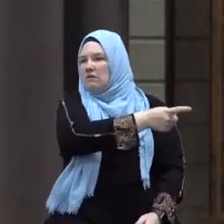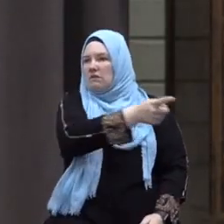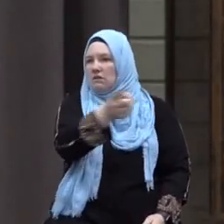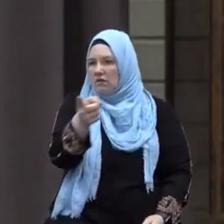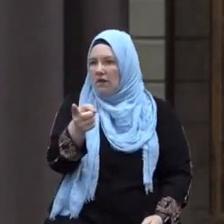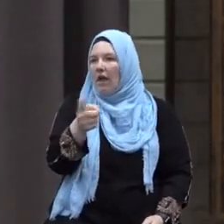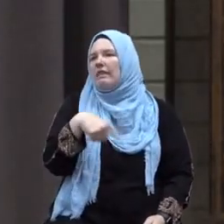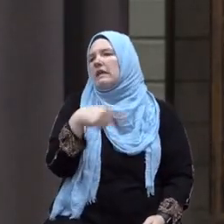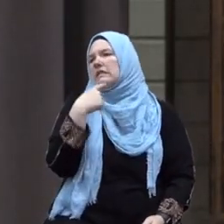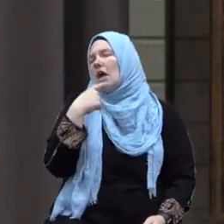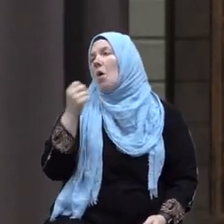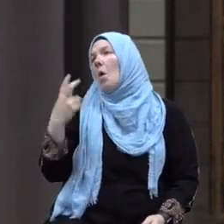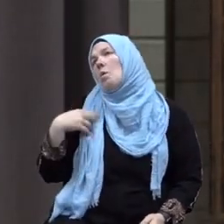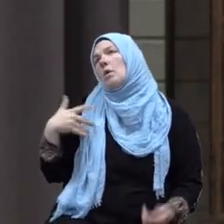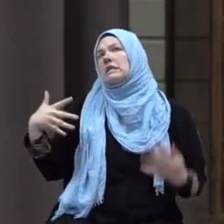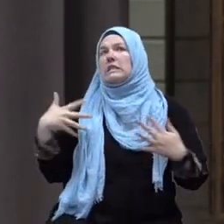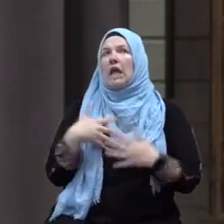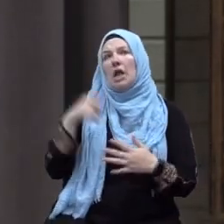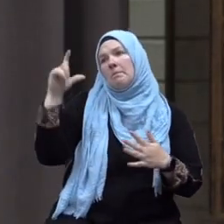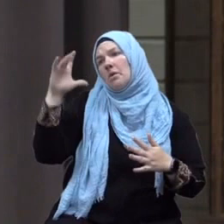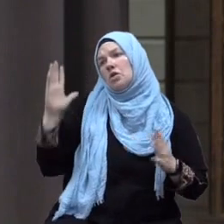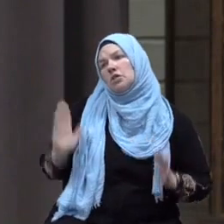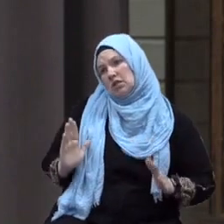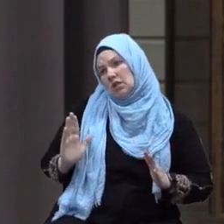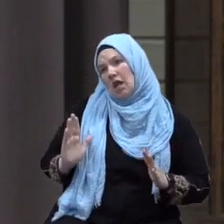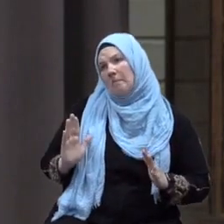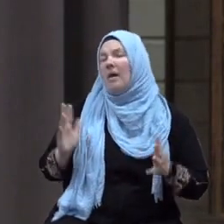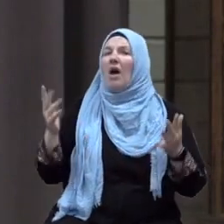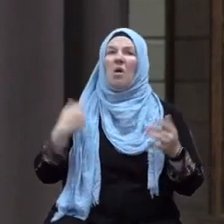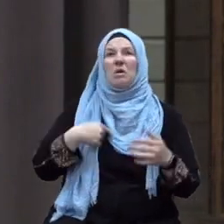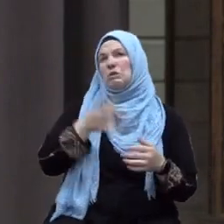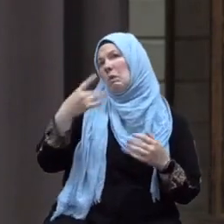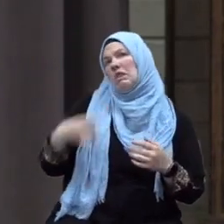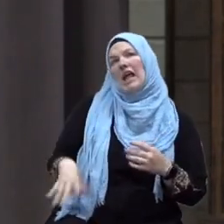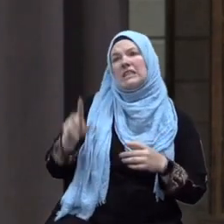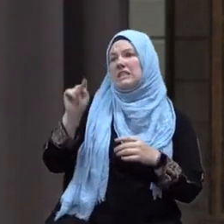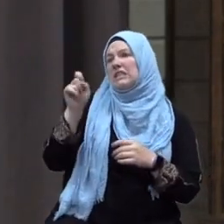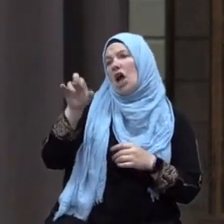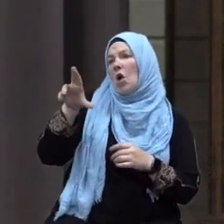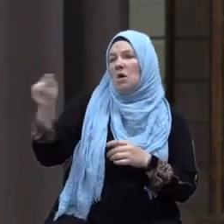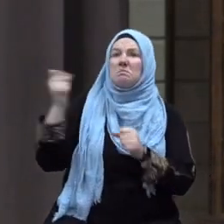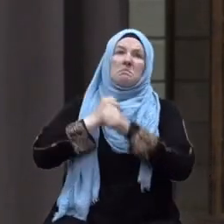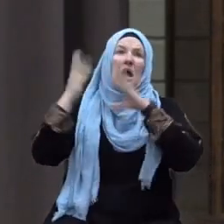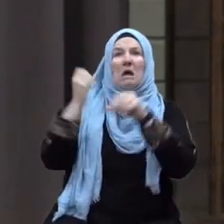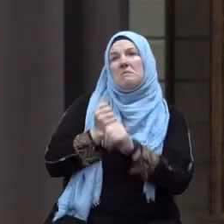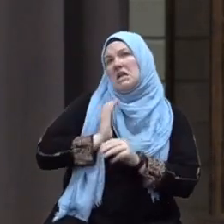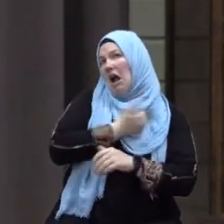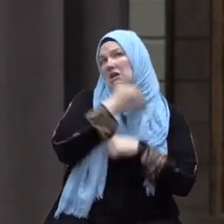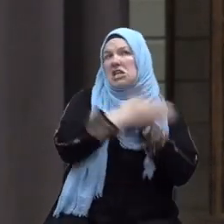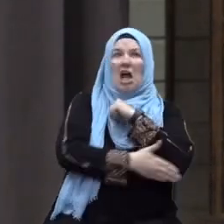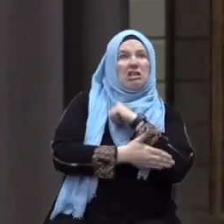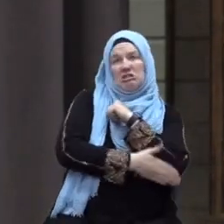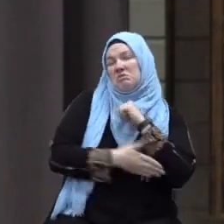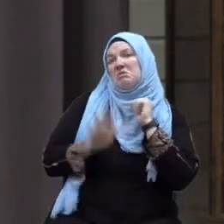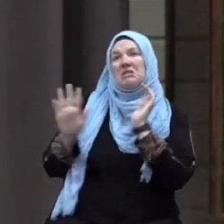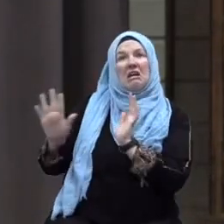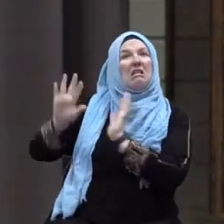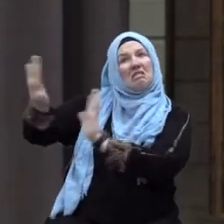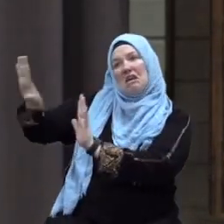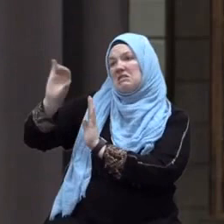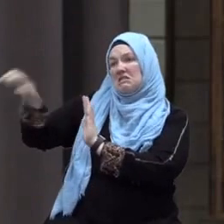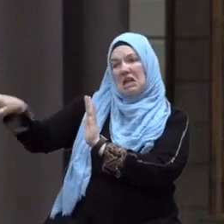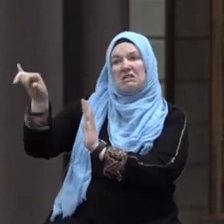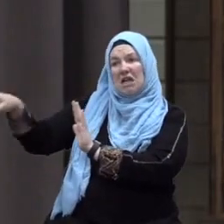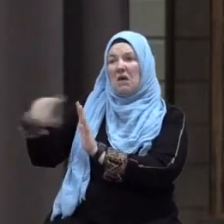they claim, that they want to obliterate our nations so that they feel safe. This is their